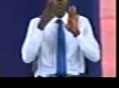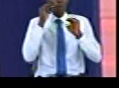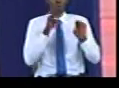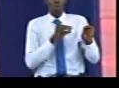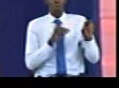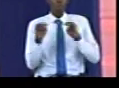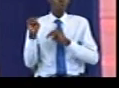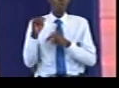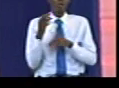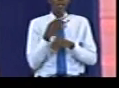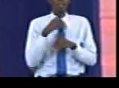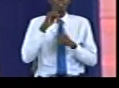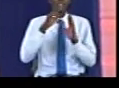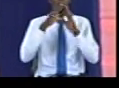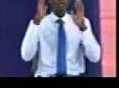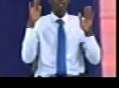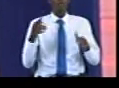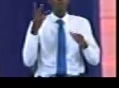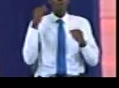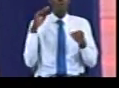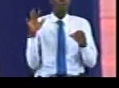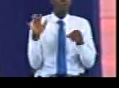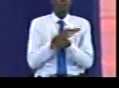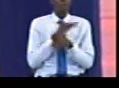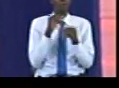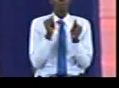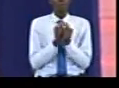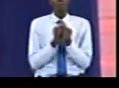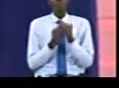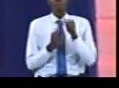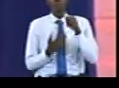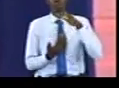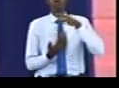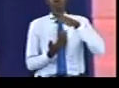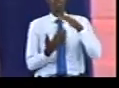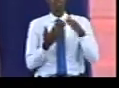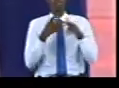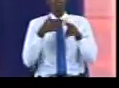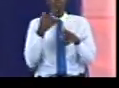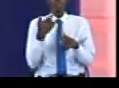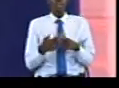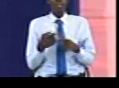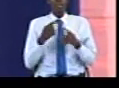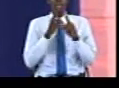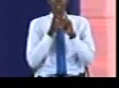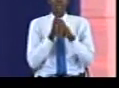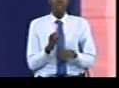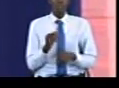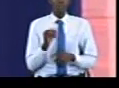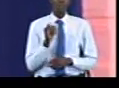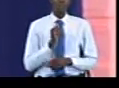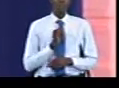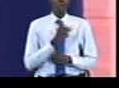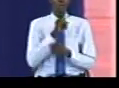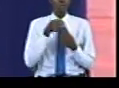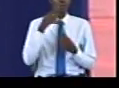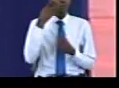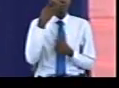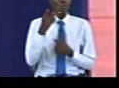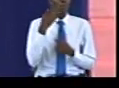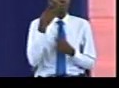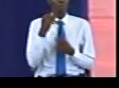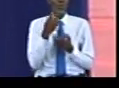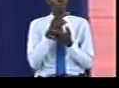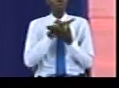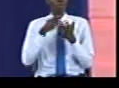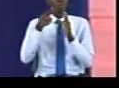filled with smoke. Then said I, when you saw the glory of God, when you saw the holiness of God, when you saw